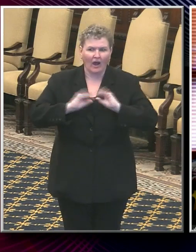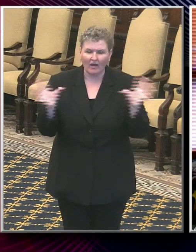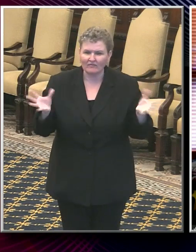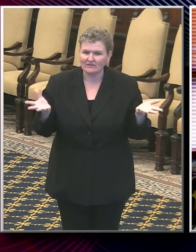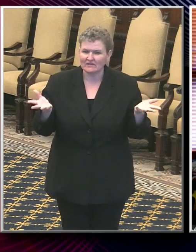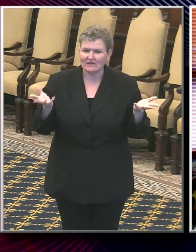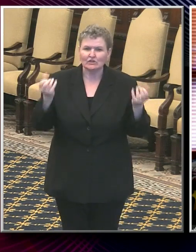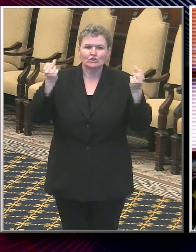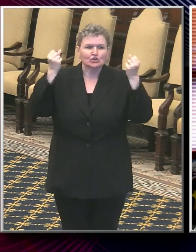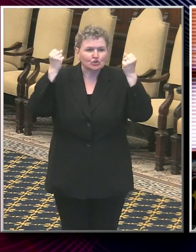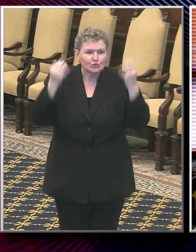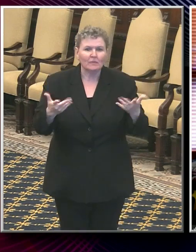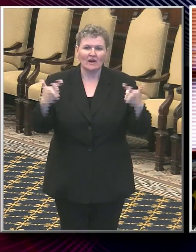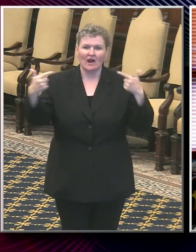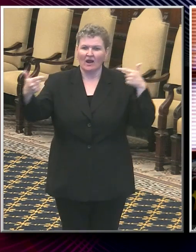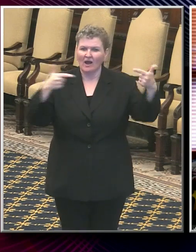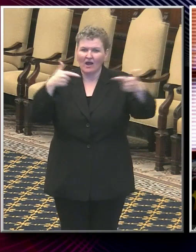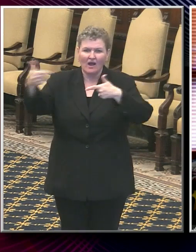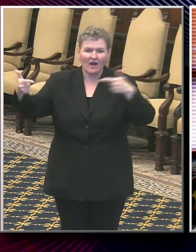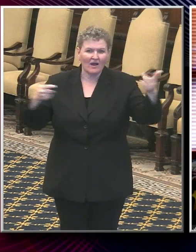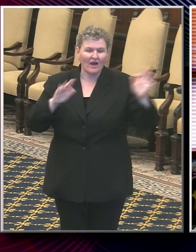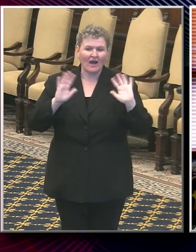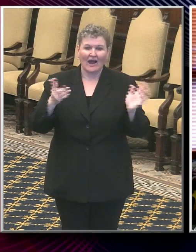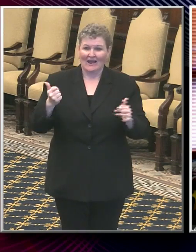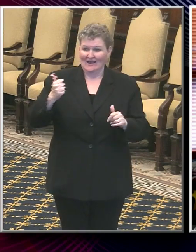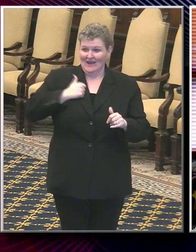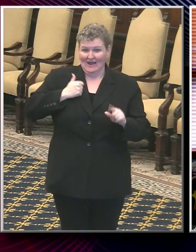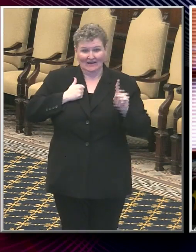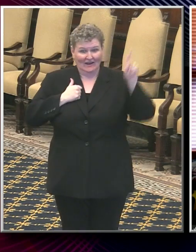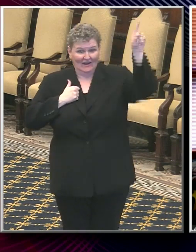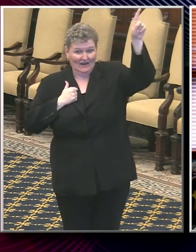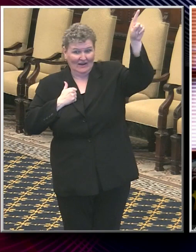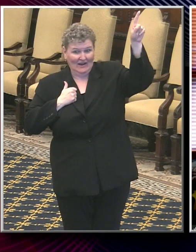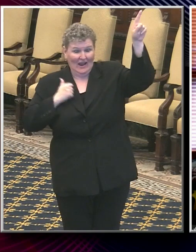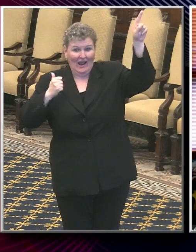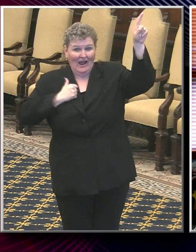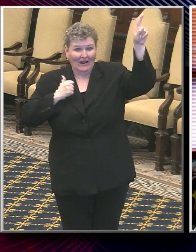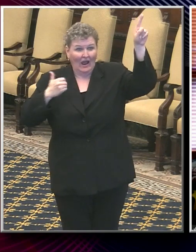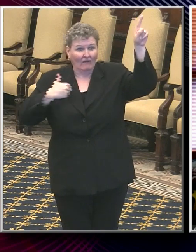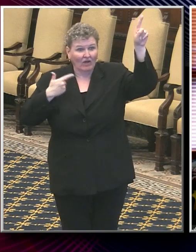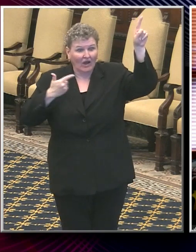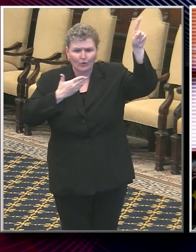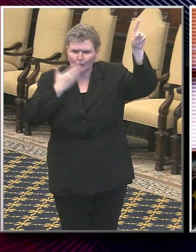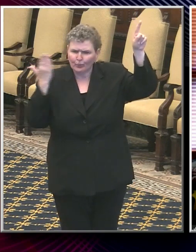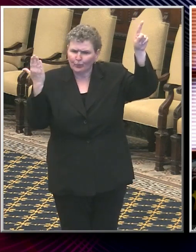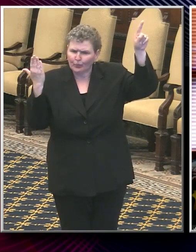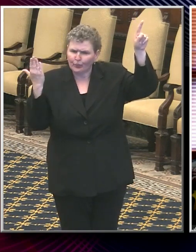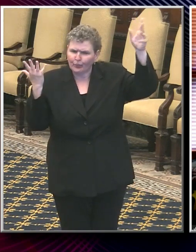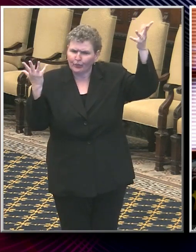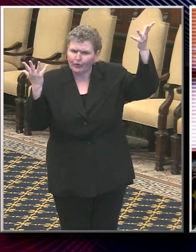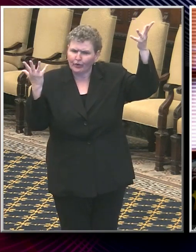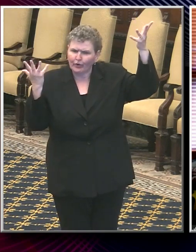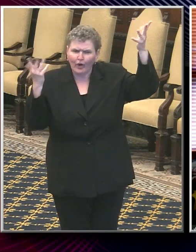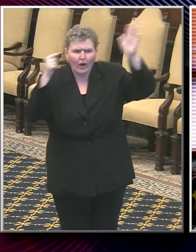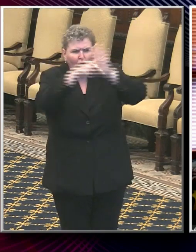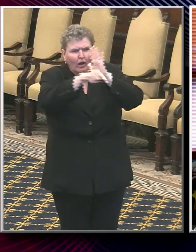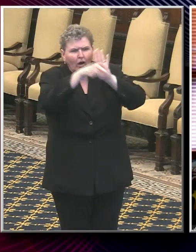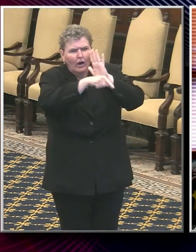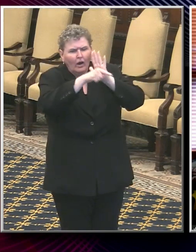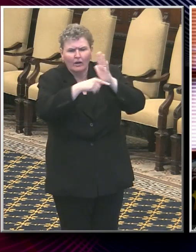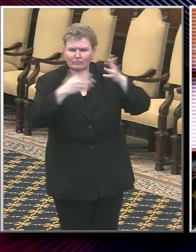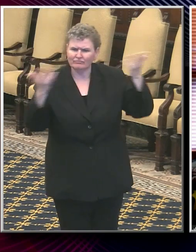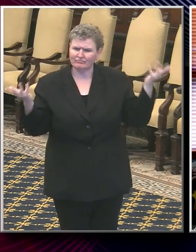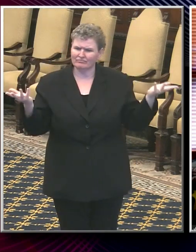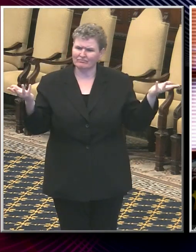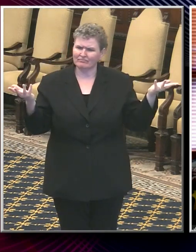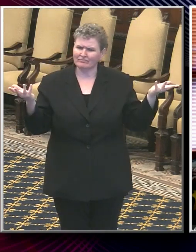Canada, where people can't get their hands on guns, they have as much death, homicides nationwide as we do in the